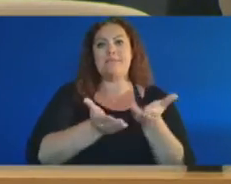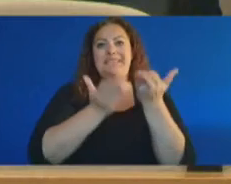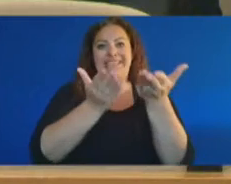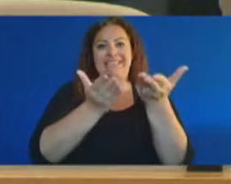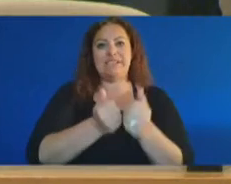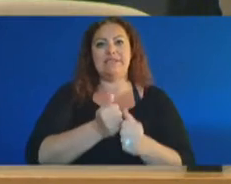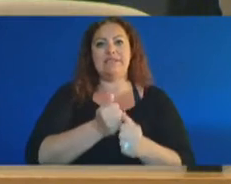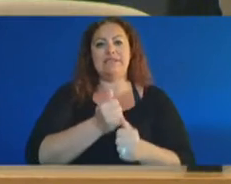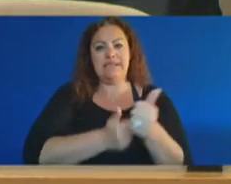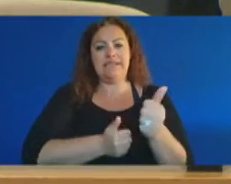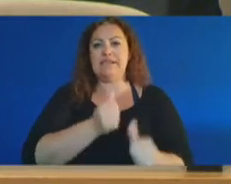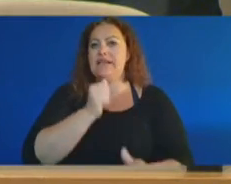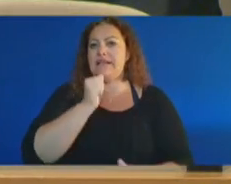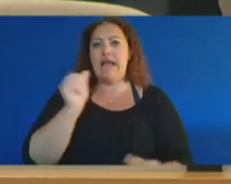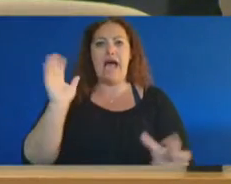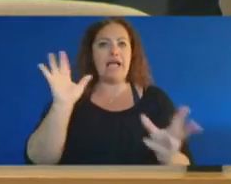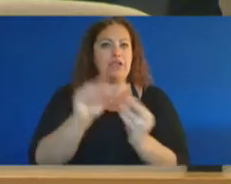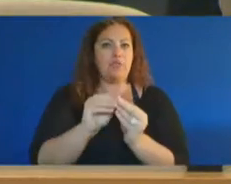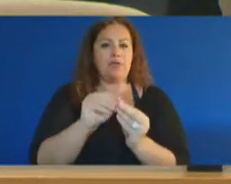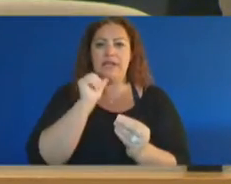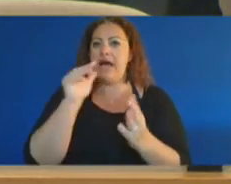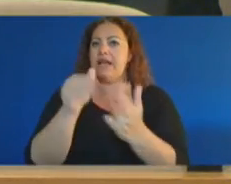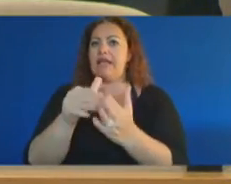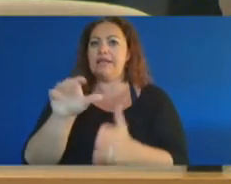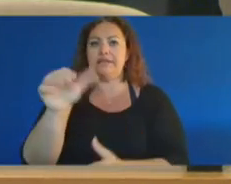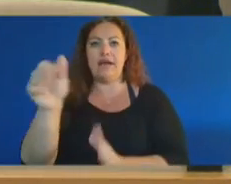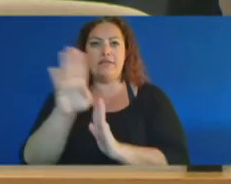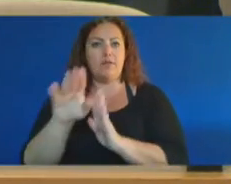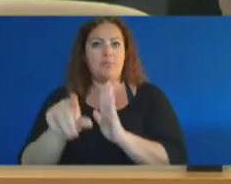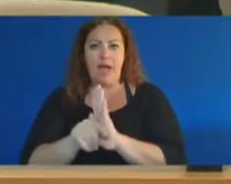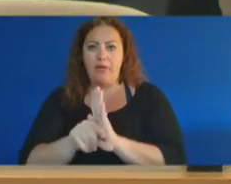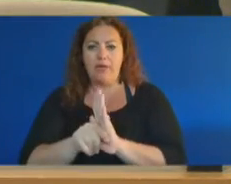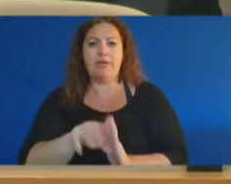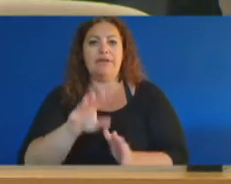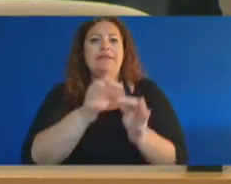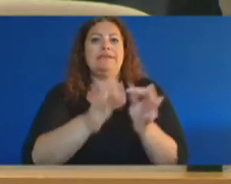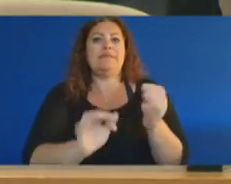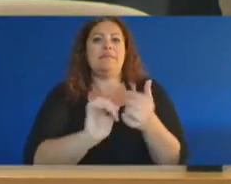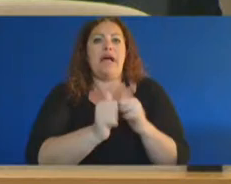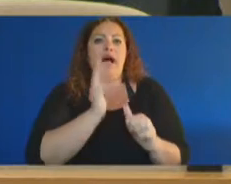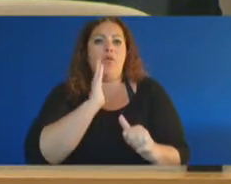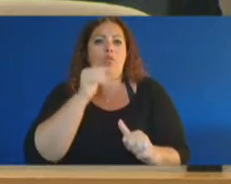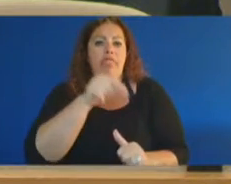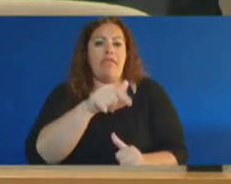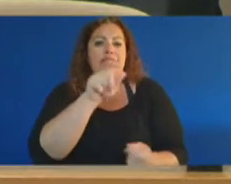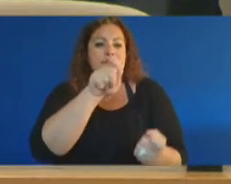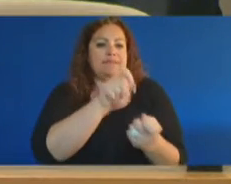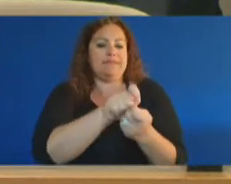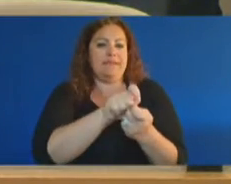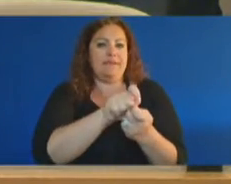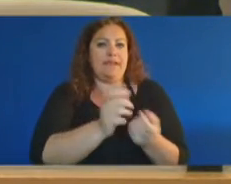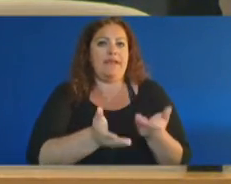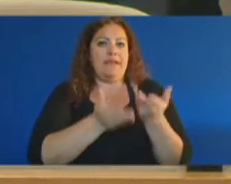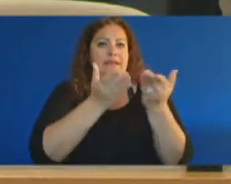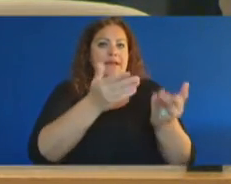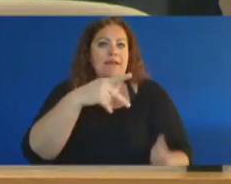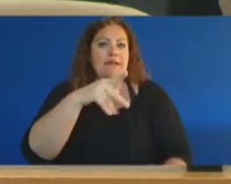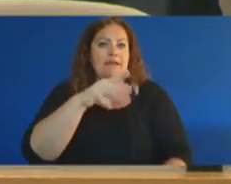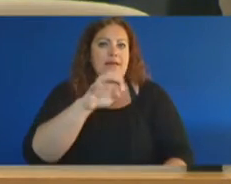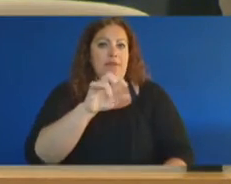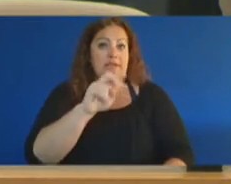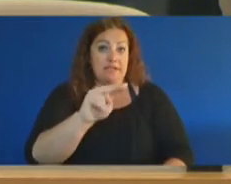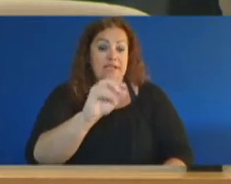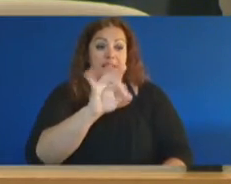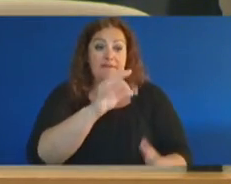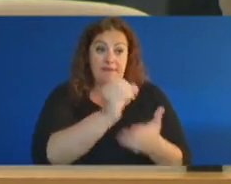not cumulative not against any other background simply how will this particular petition if approved impact a